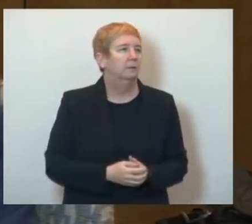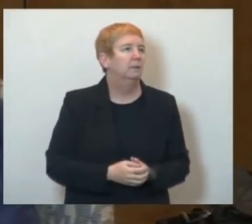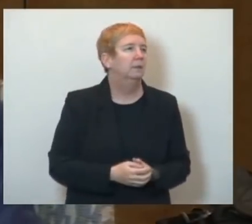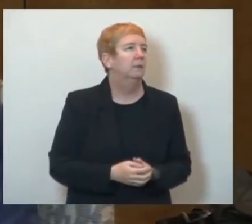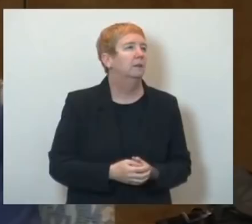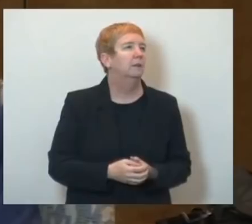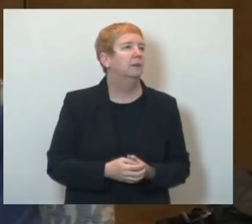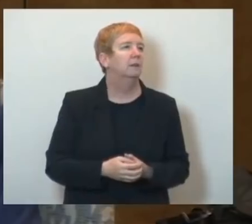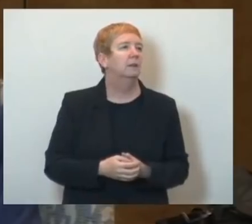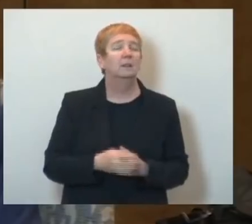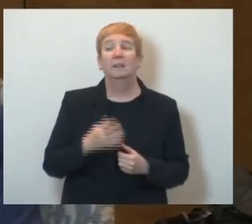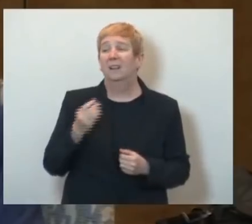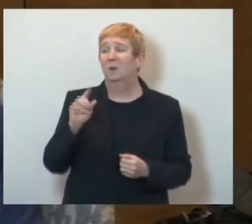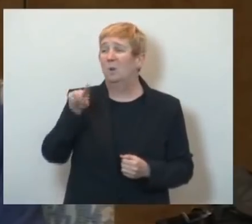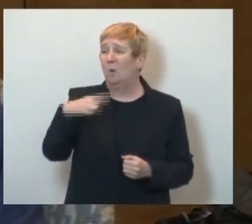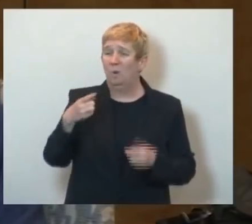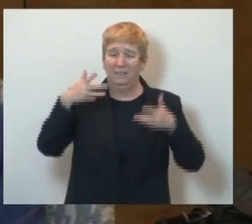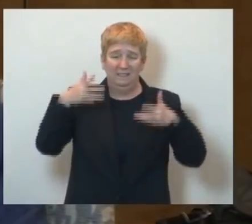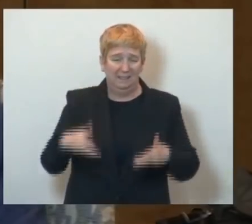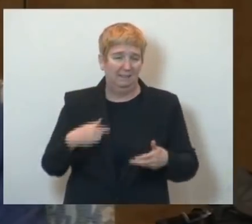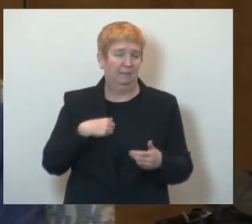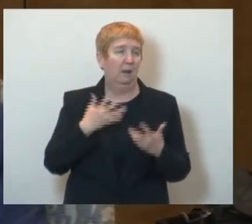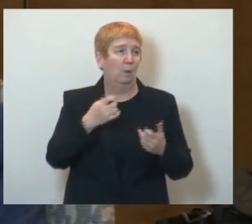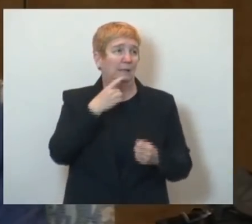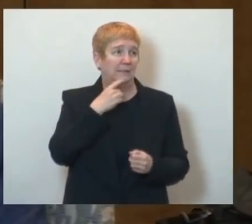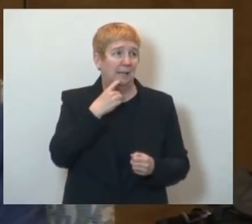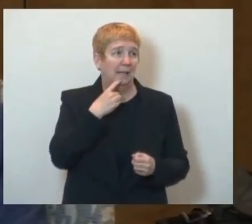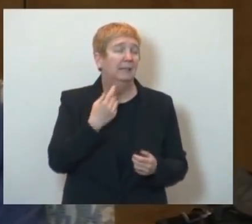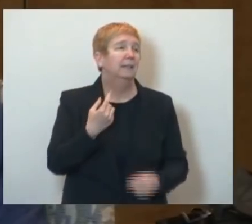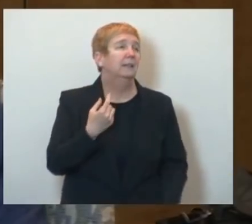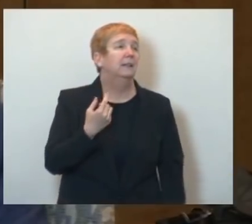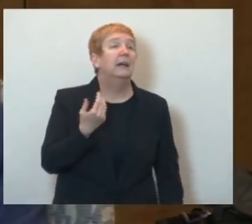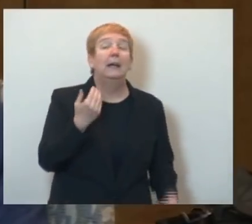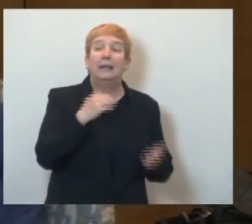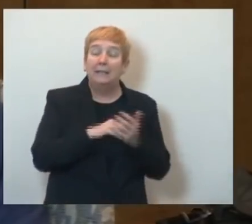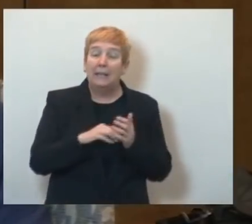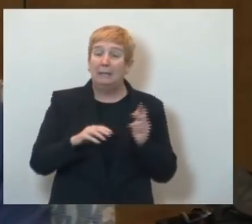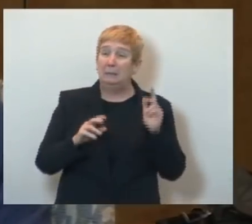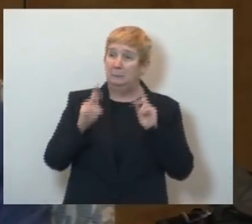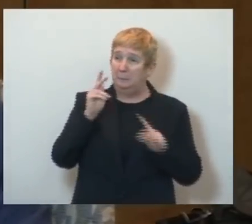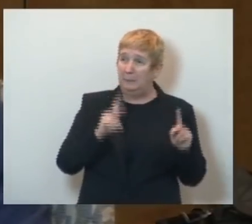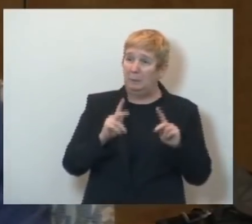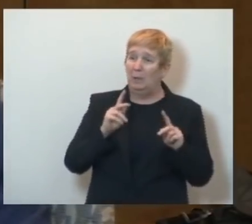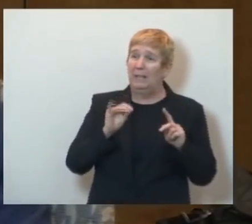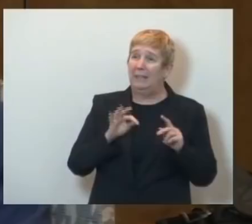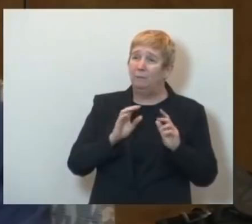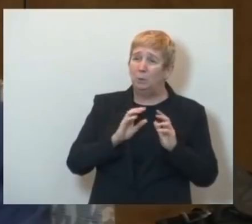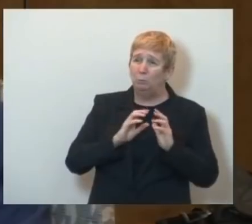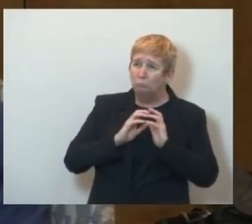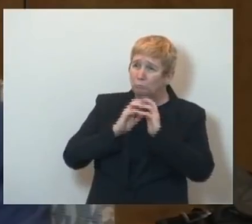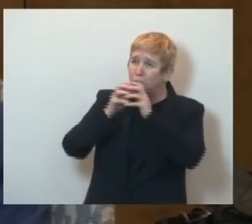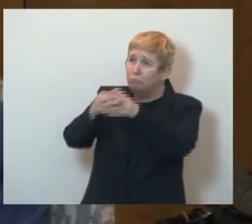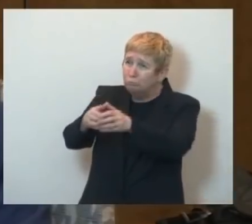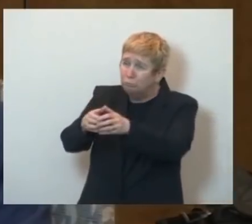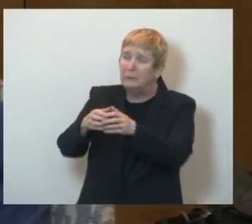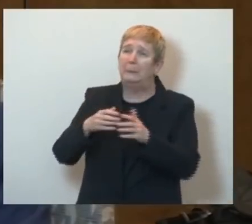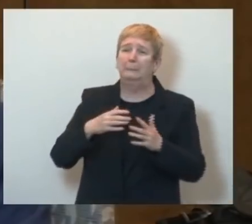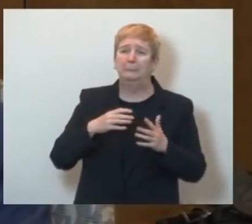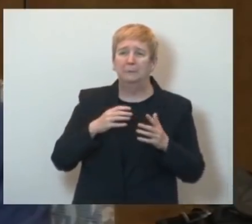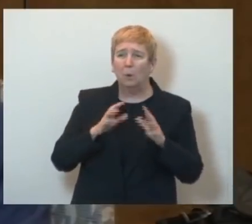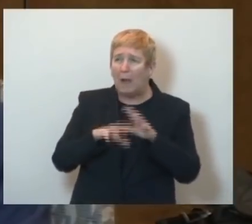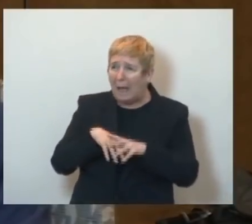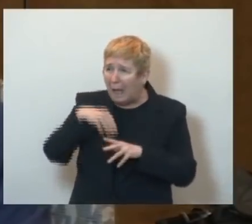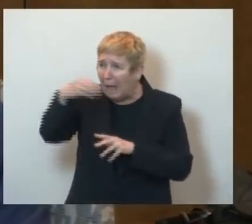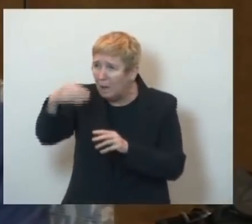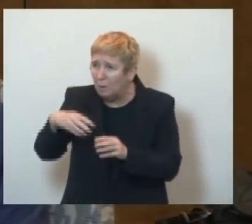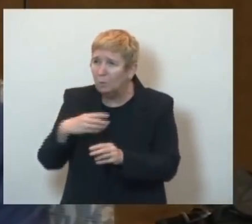only other couple things I'll say about it is, number one, we're asking folks as they resume to go no more than half capacity for a couple weeks to make sure that